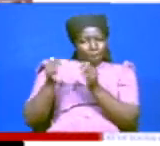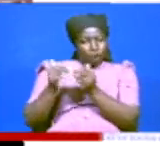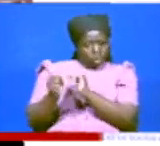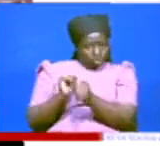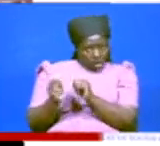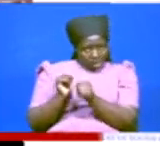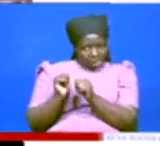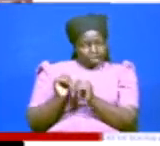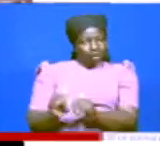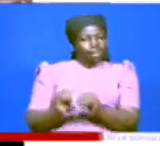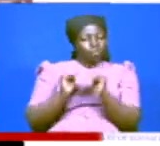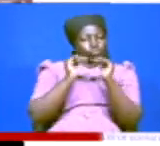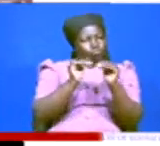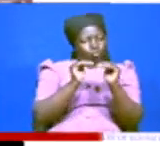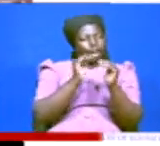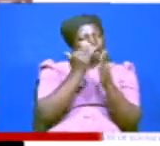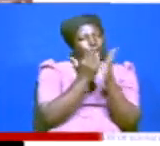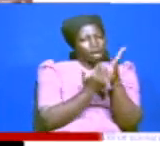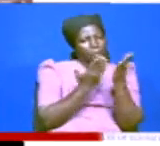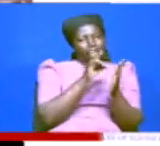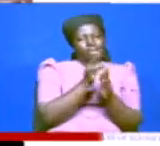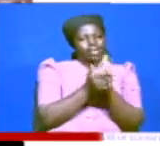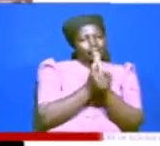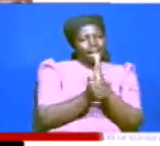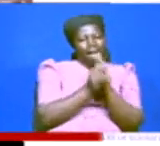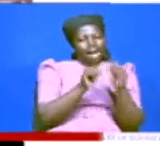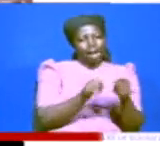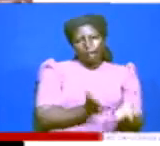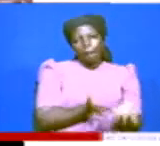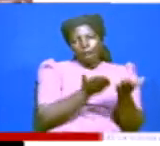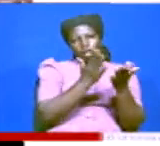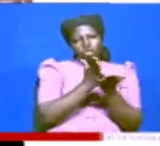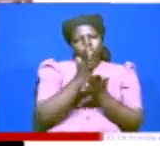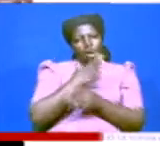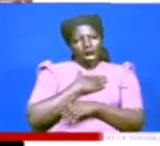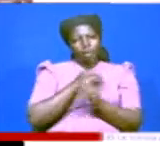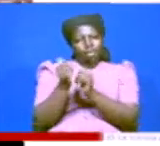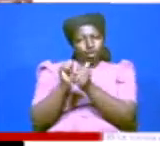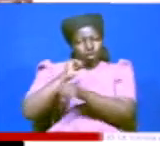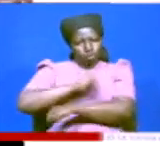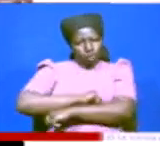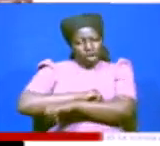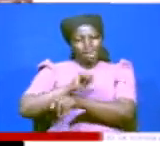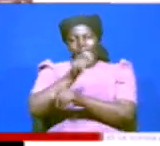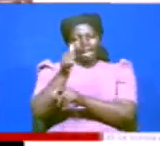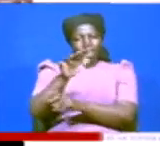where that Talent can be grown through our Academy and other and and other platforms